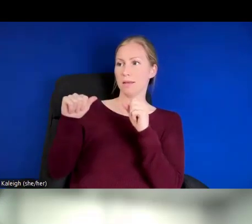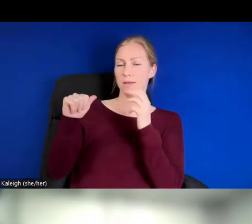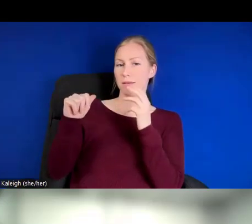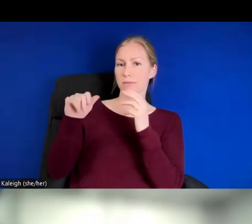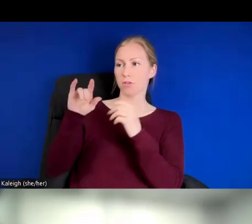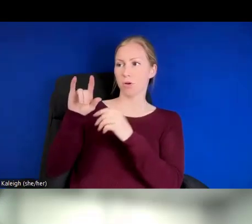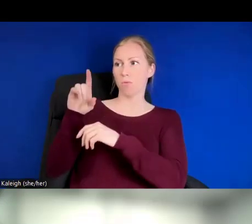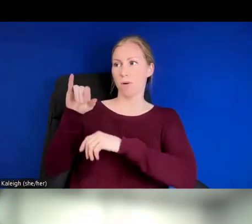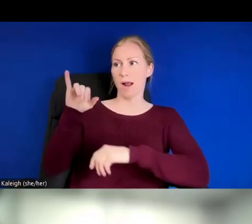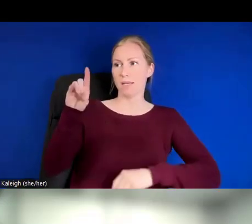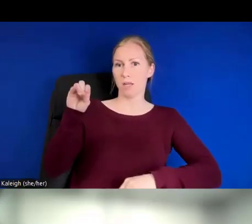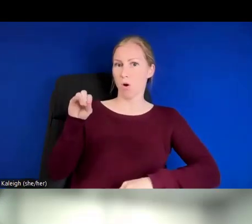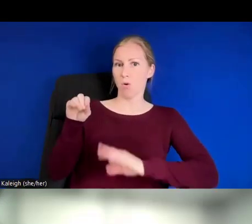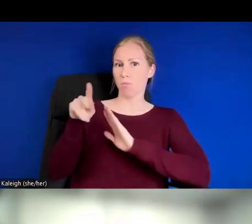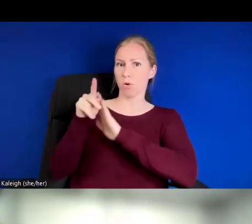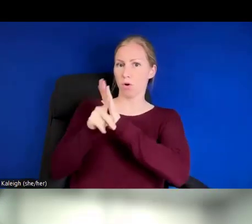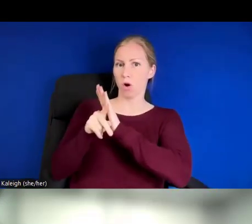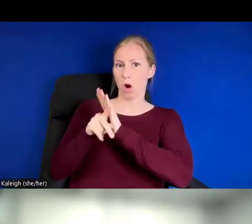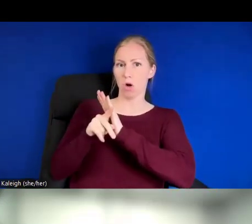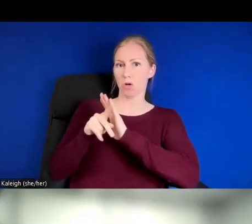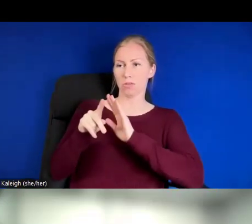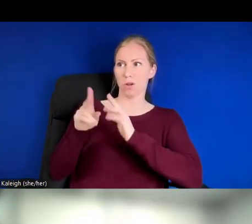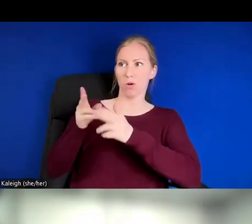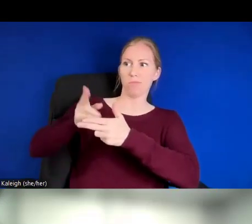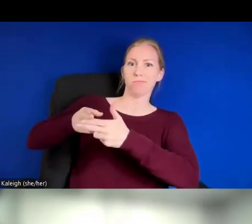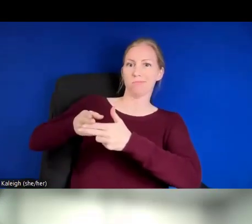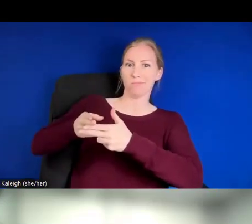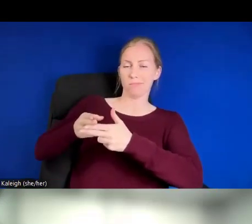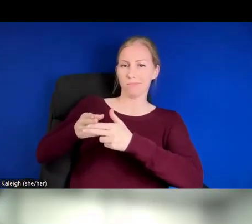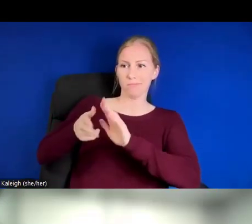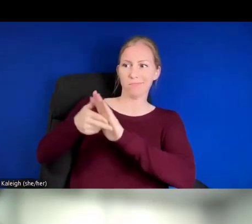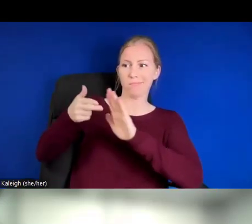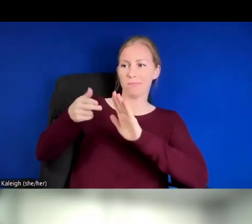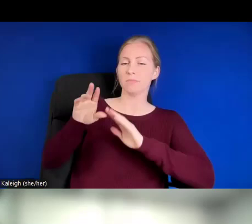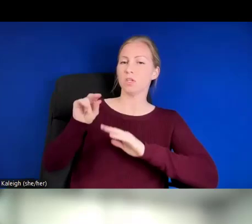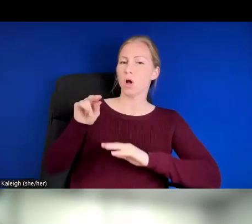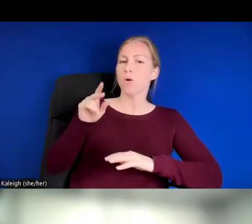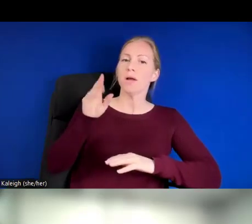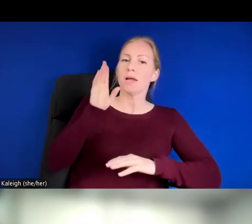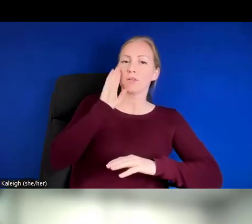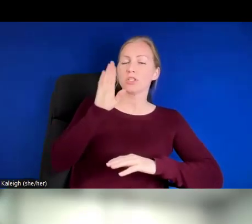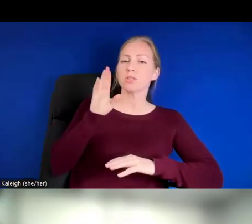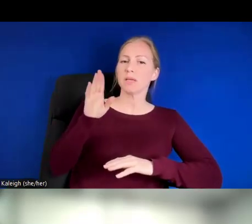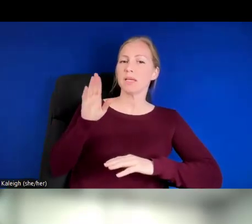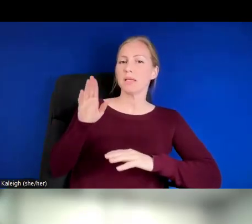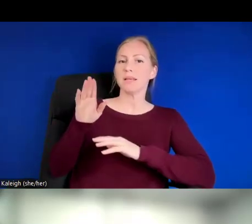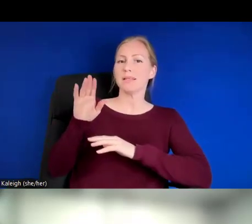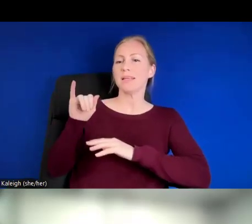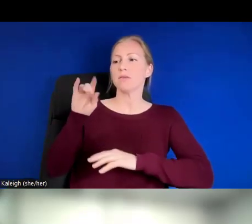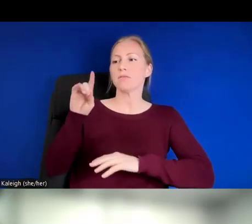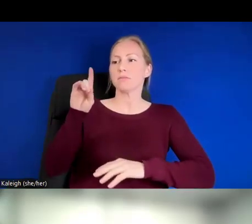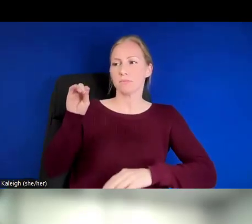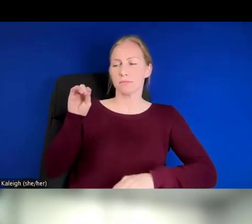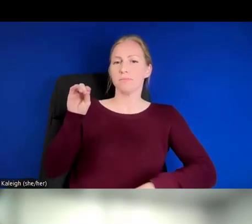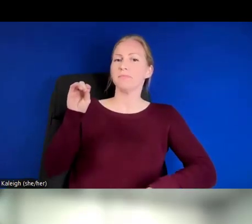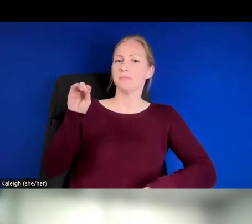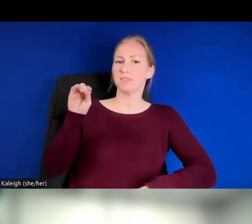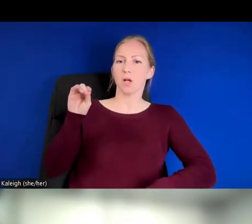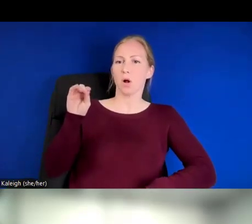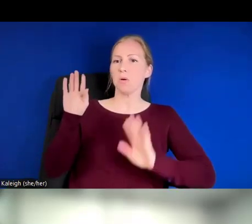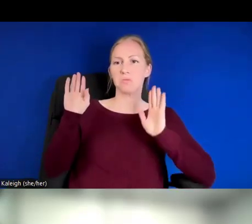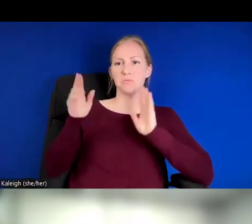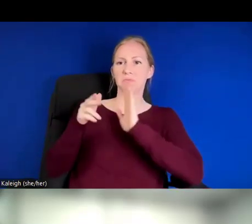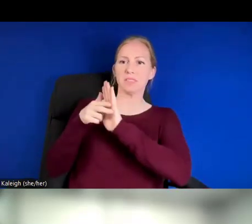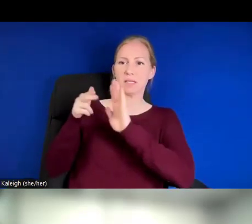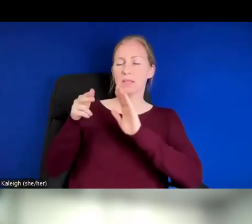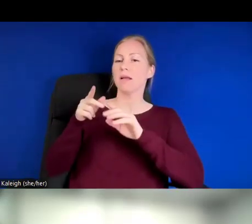IDO protocol. It would just be an irreversible deterioration order. The DMH regulations follow the